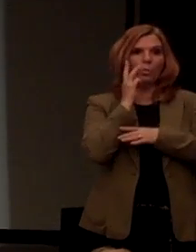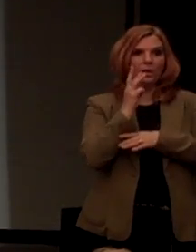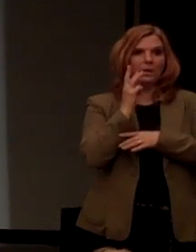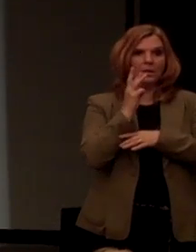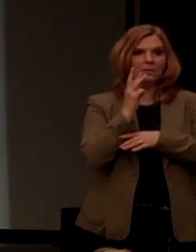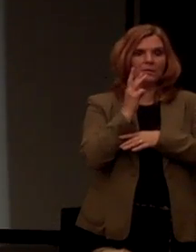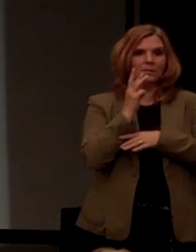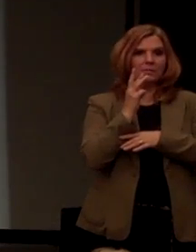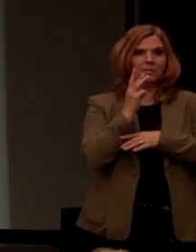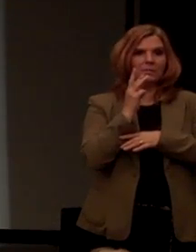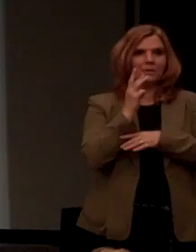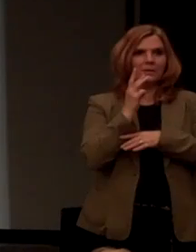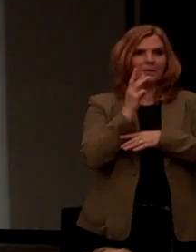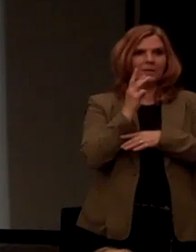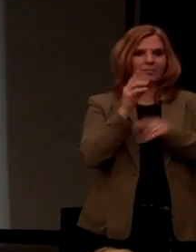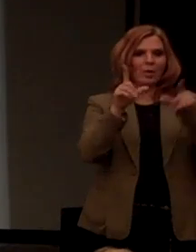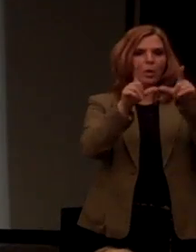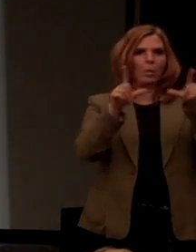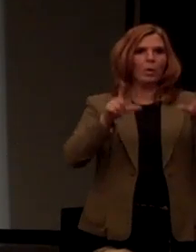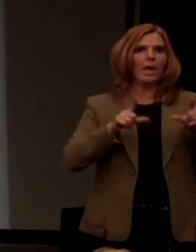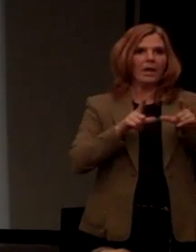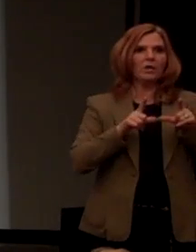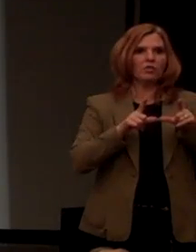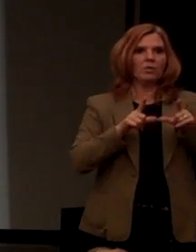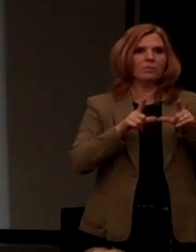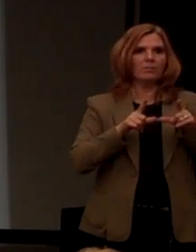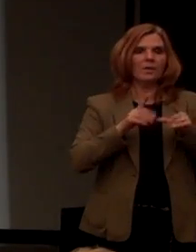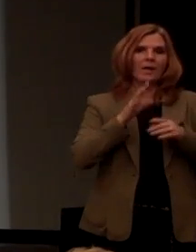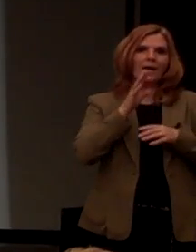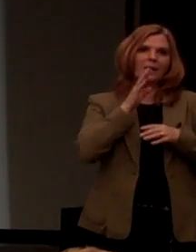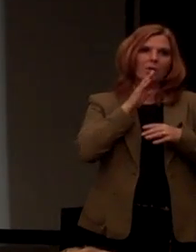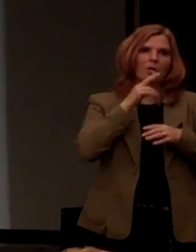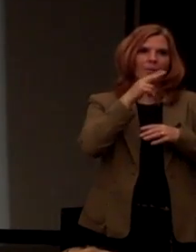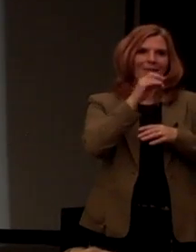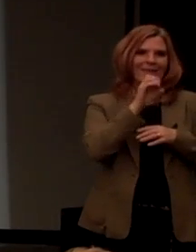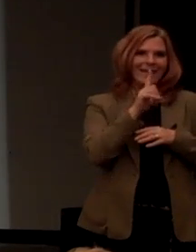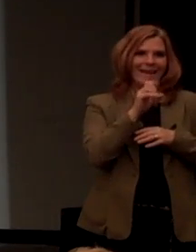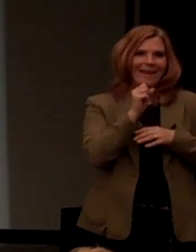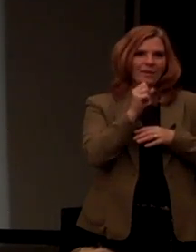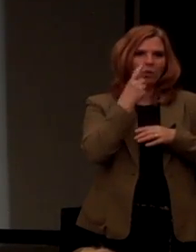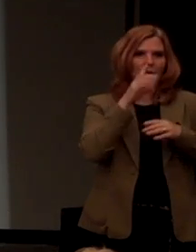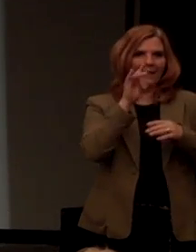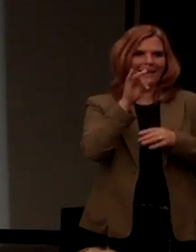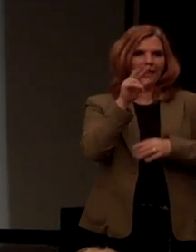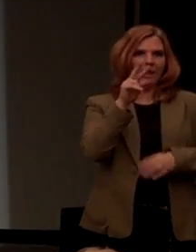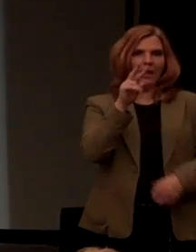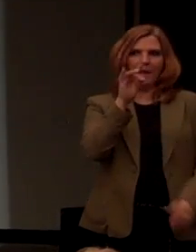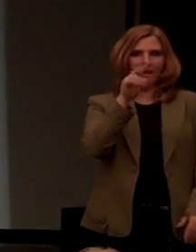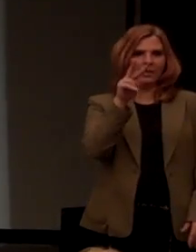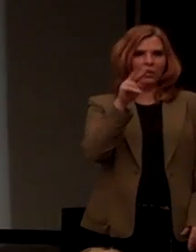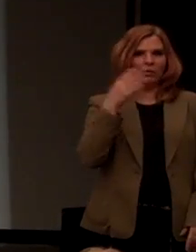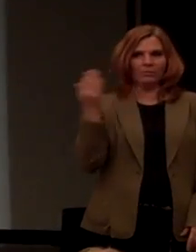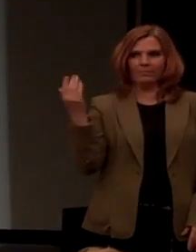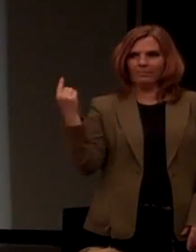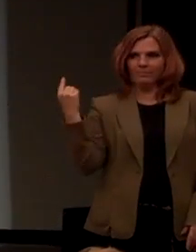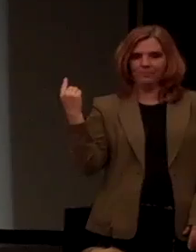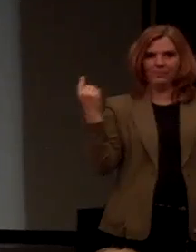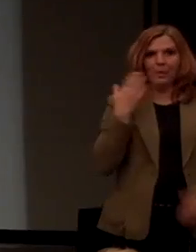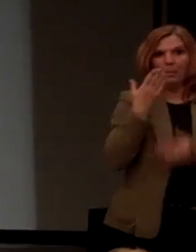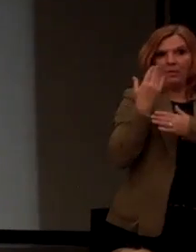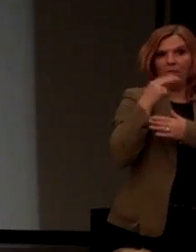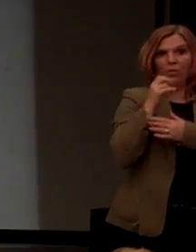Wheeling's relative location, and I mentioned the nails. Just take a look at 1882, before the nail